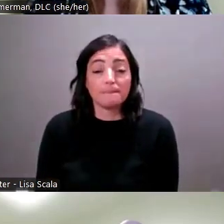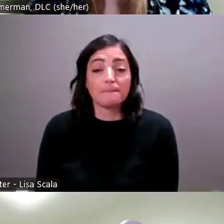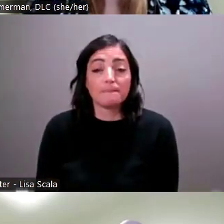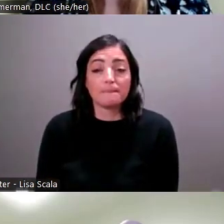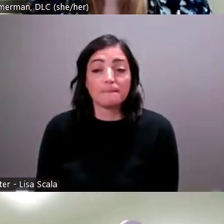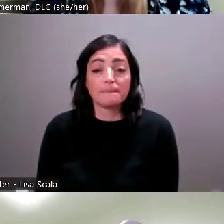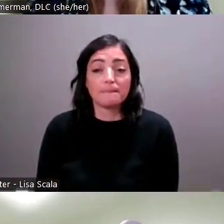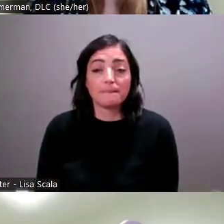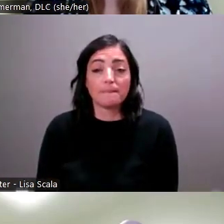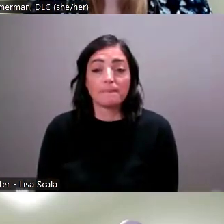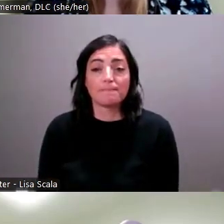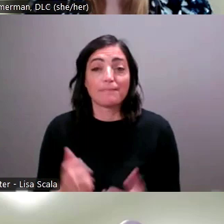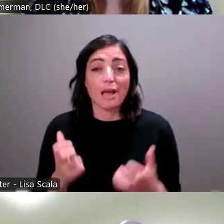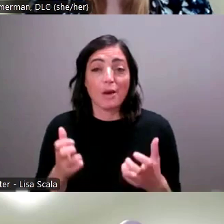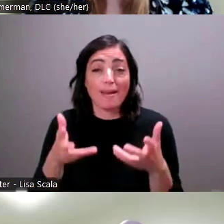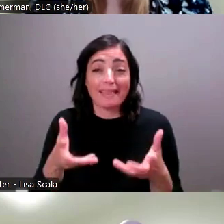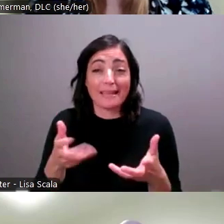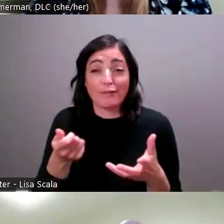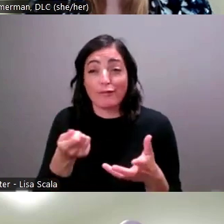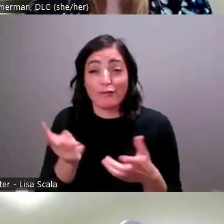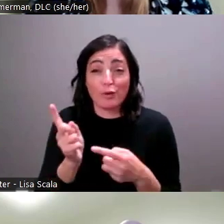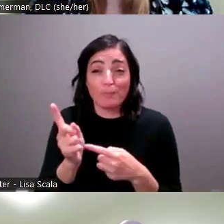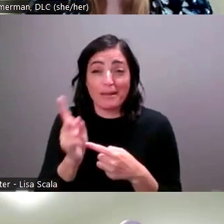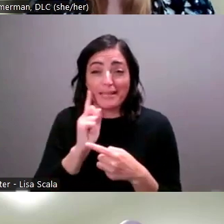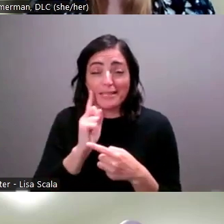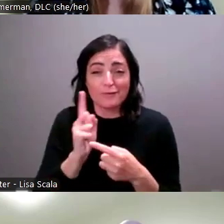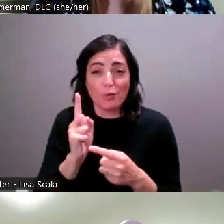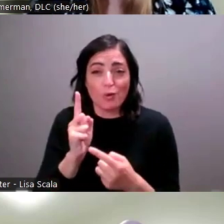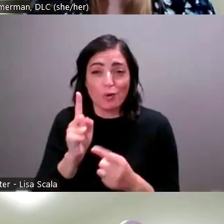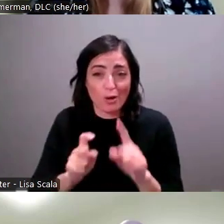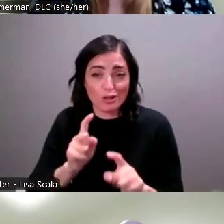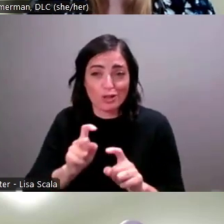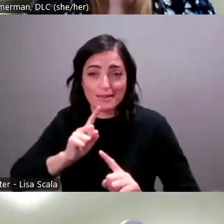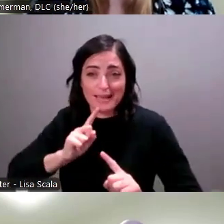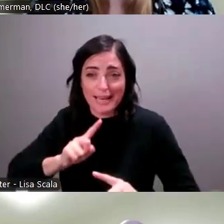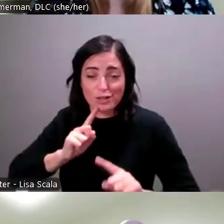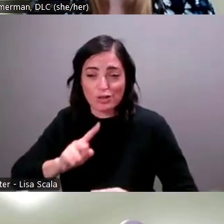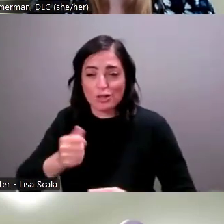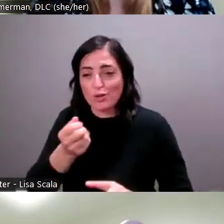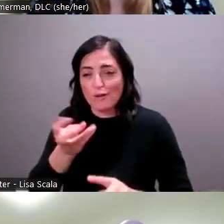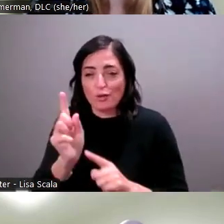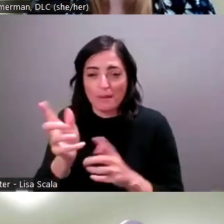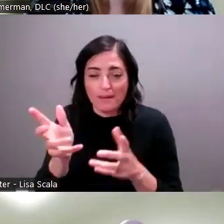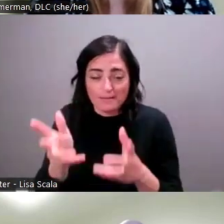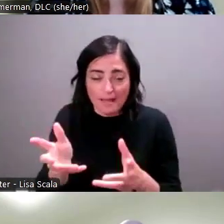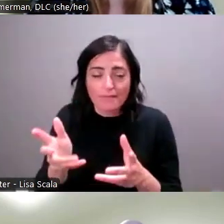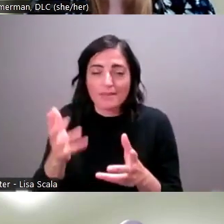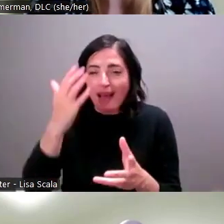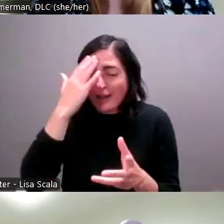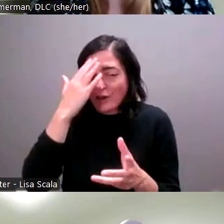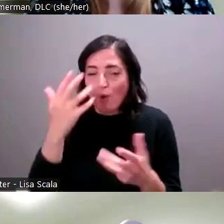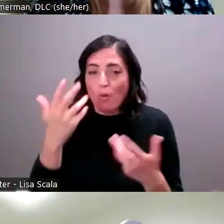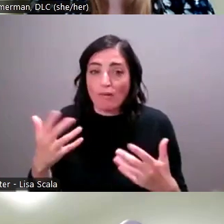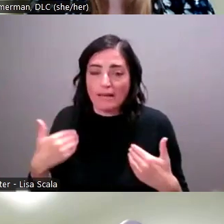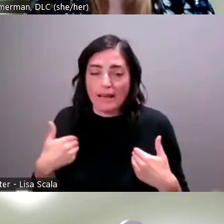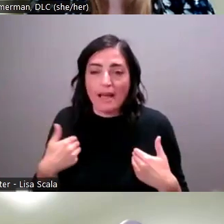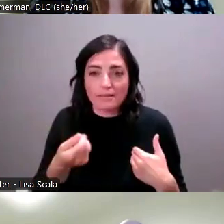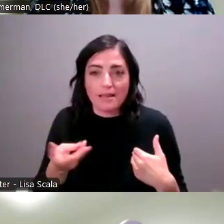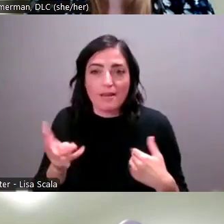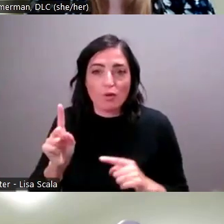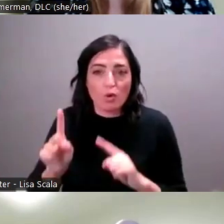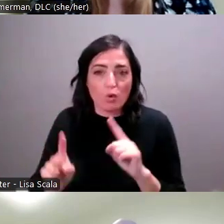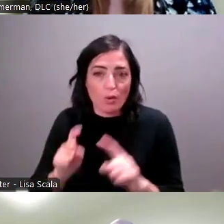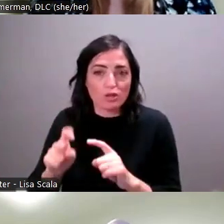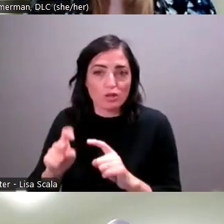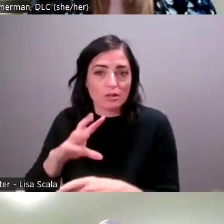And I just want to leave a few minutes for questions and answers. I know we already have a bunch of questions in